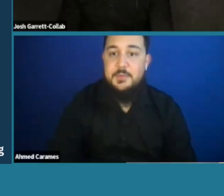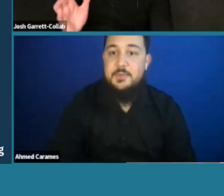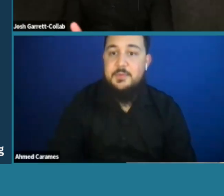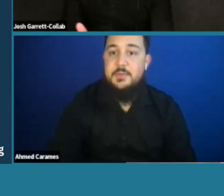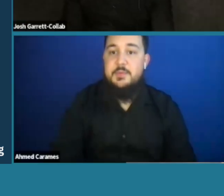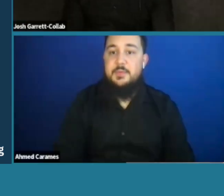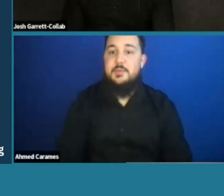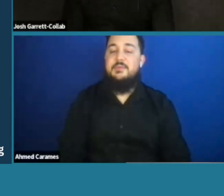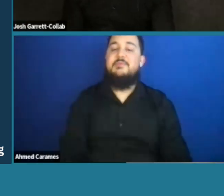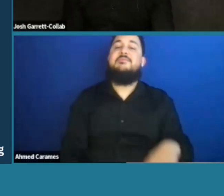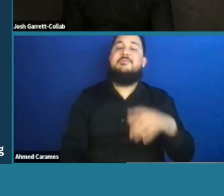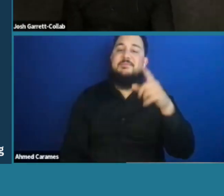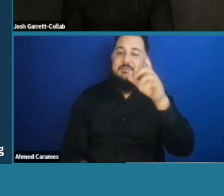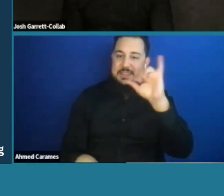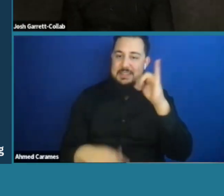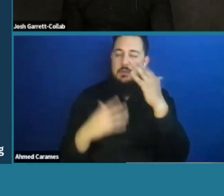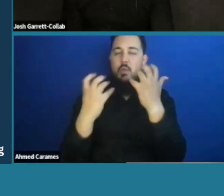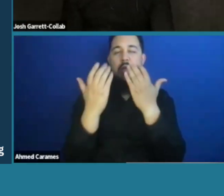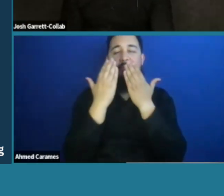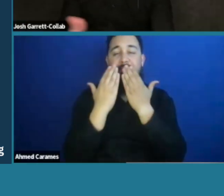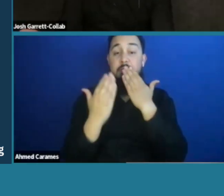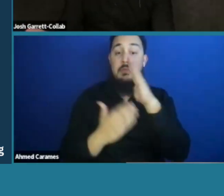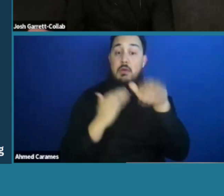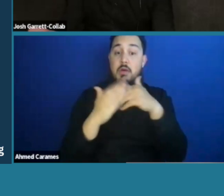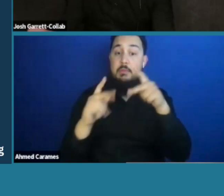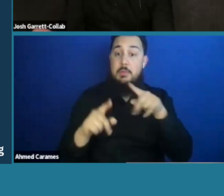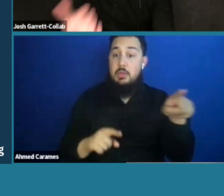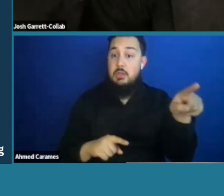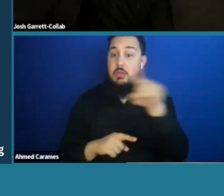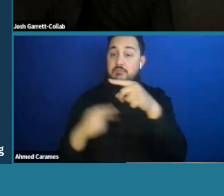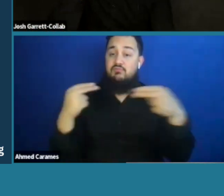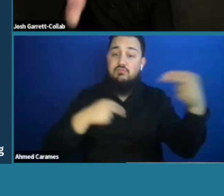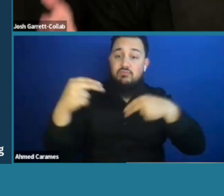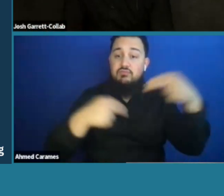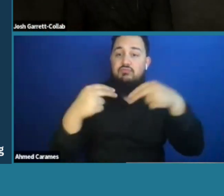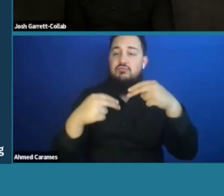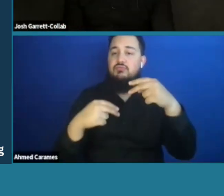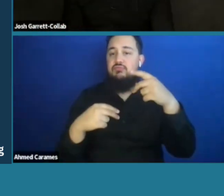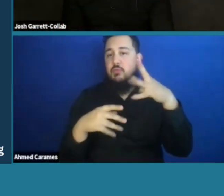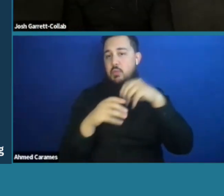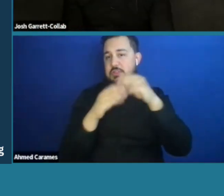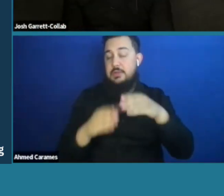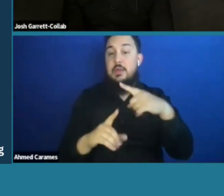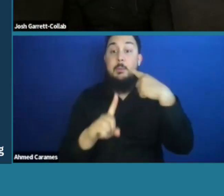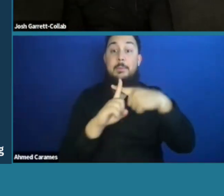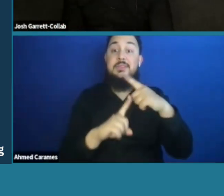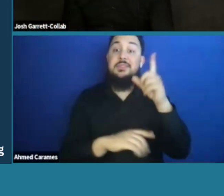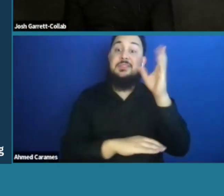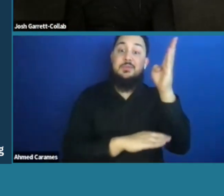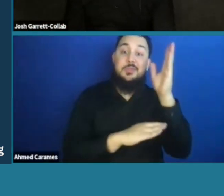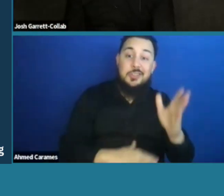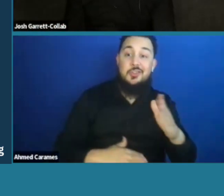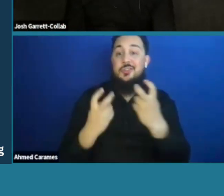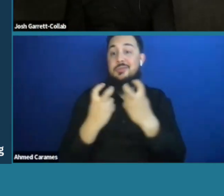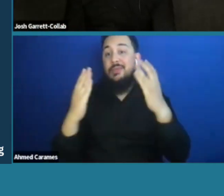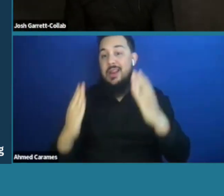to thank all of the folks who joined and here, all of your participants, also our presenters, our panelists. Thank you so much for